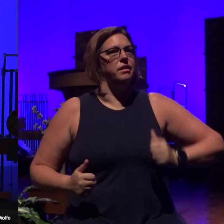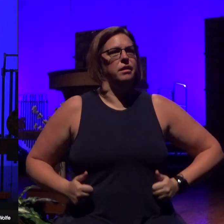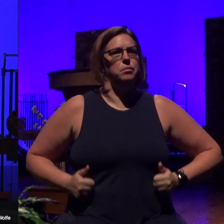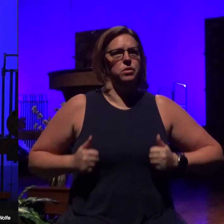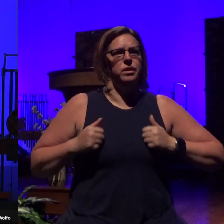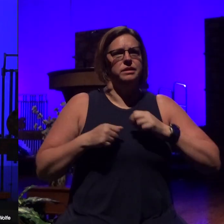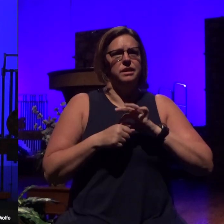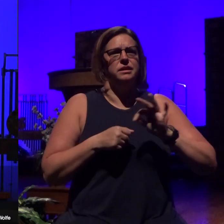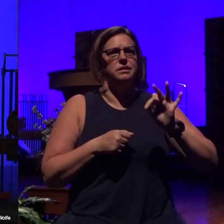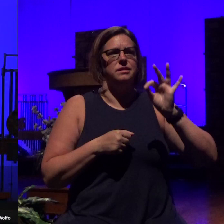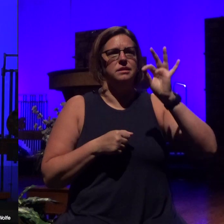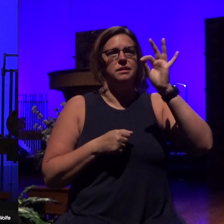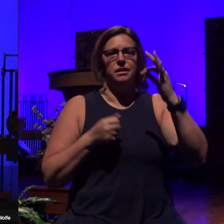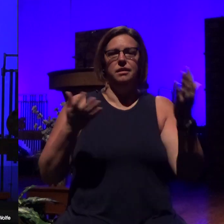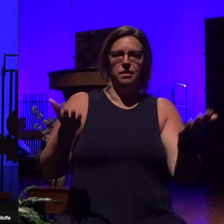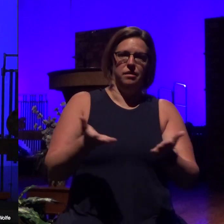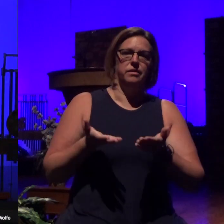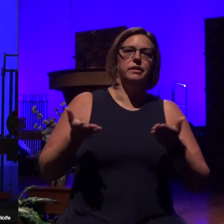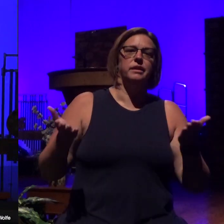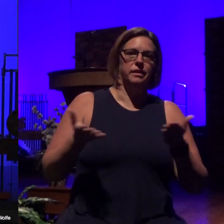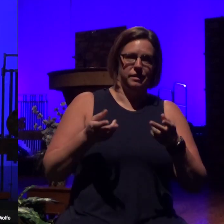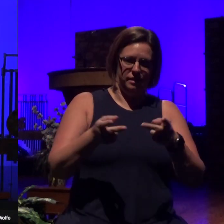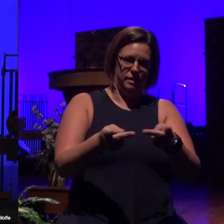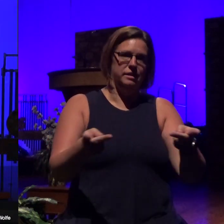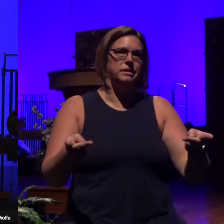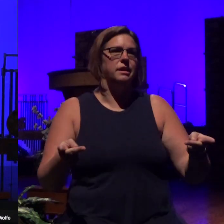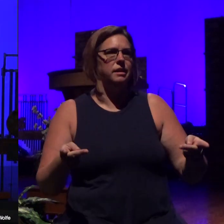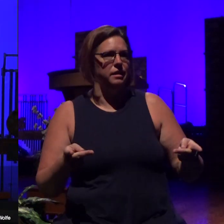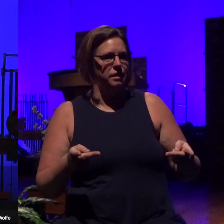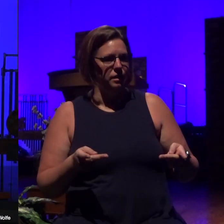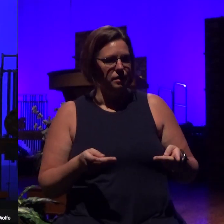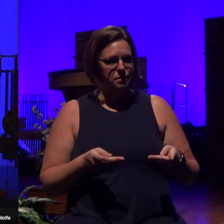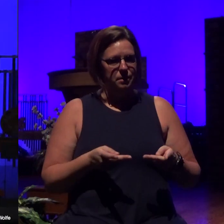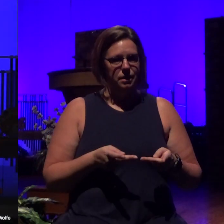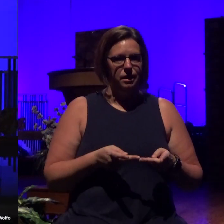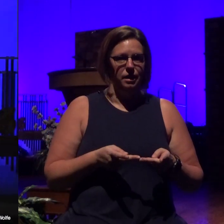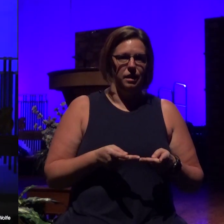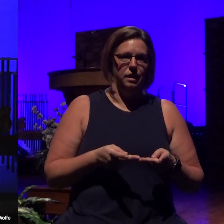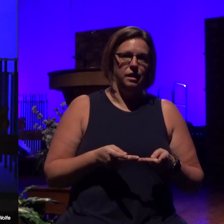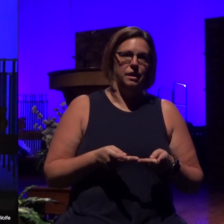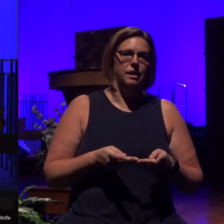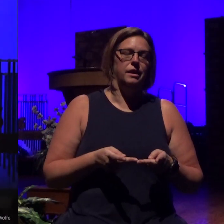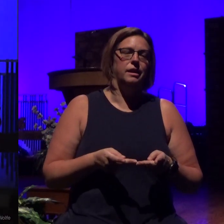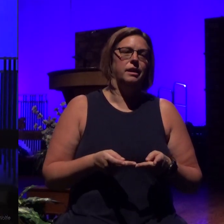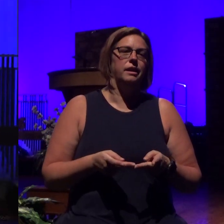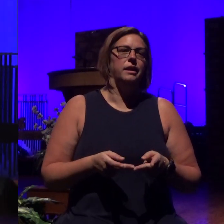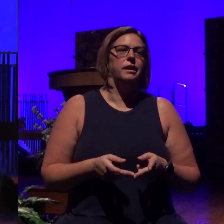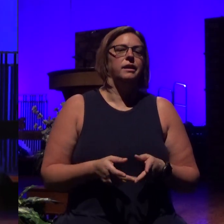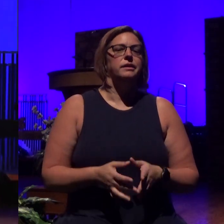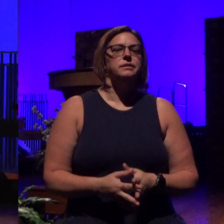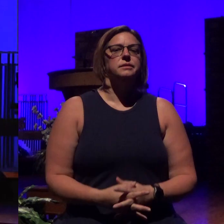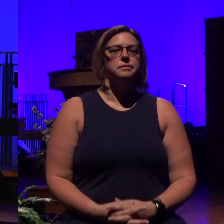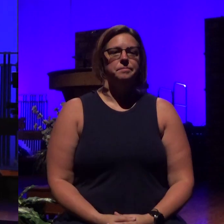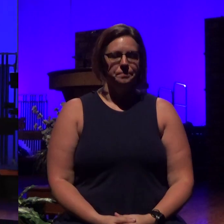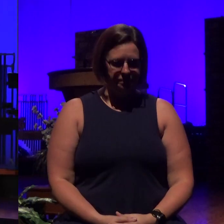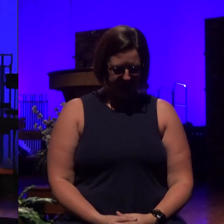Surely the presence of God is in this place.